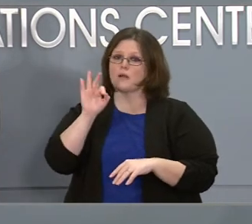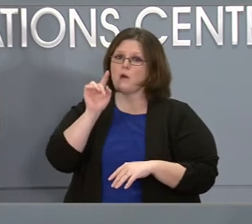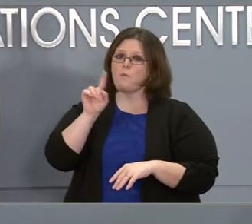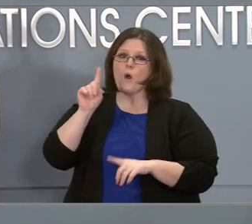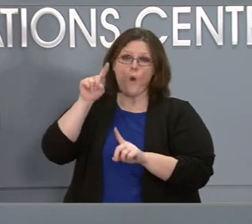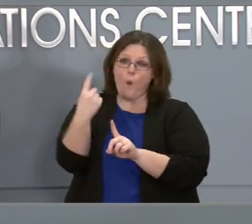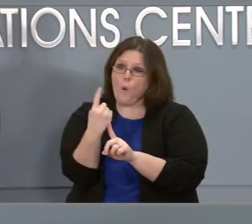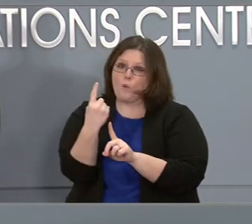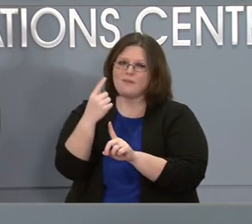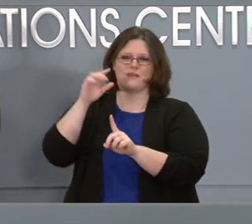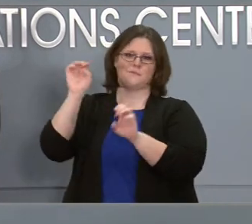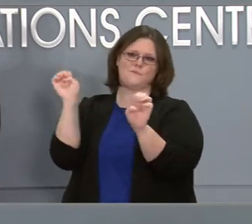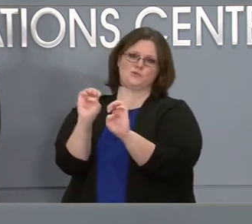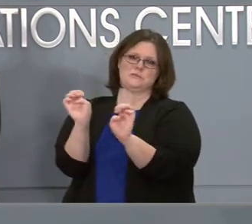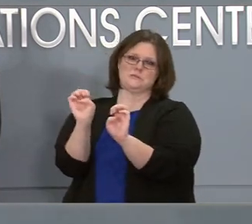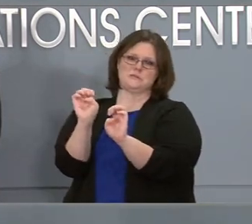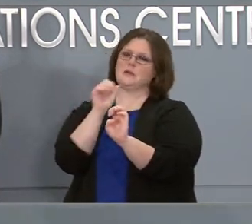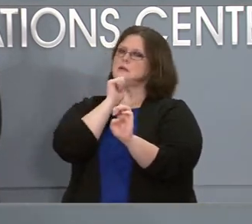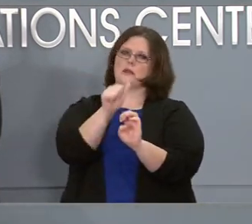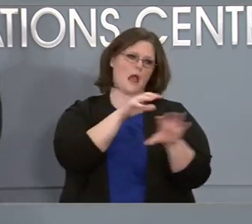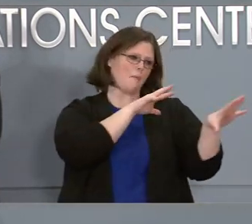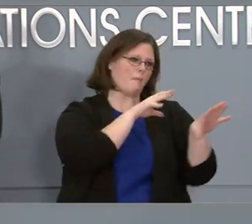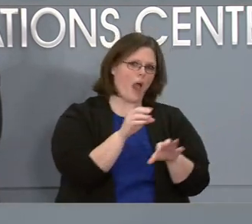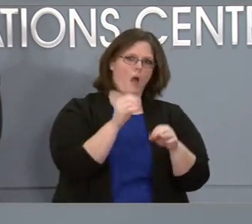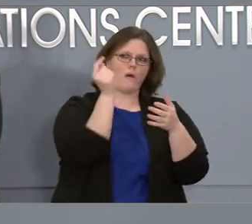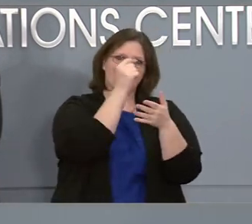emergency. Thank you, Governor.